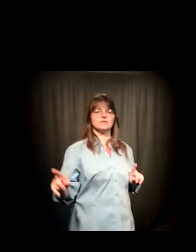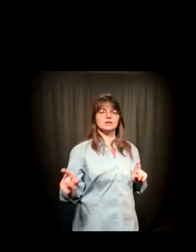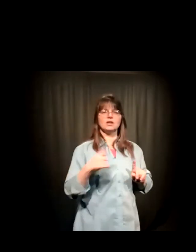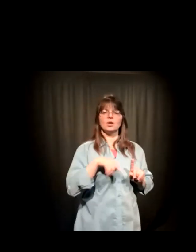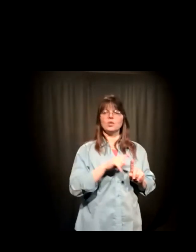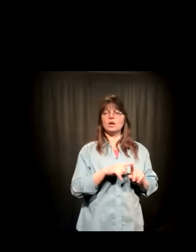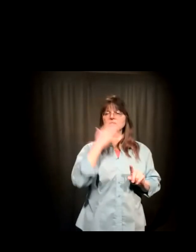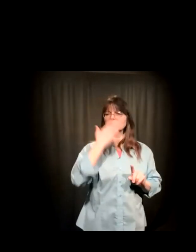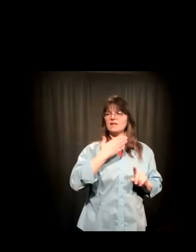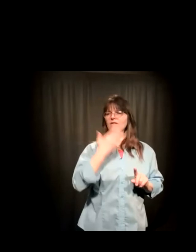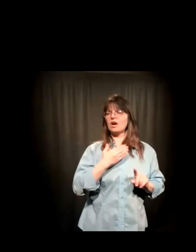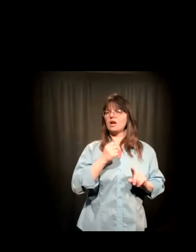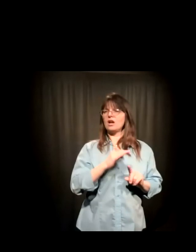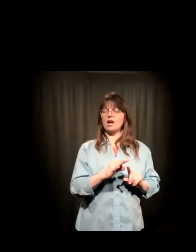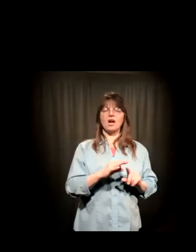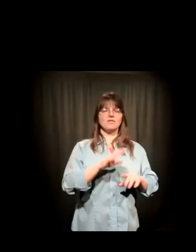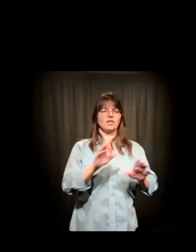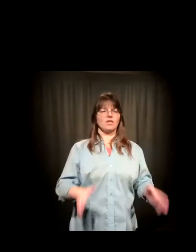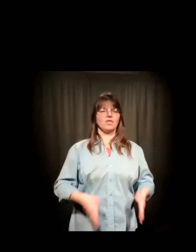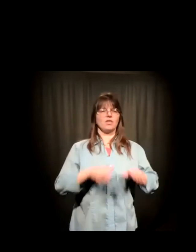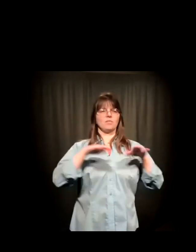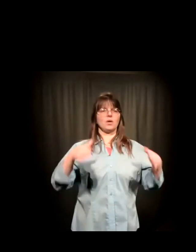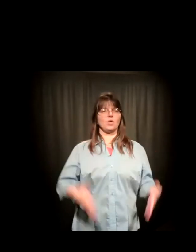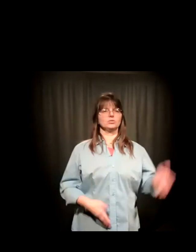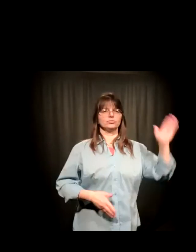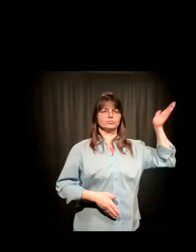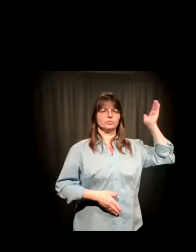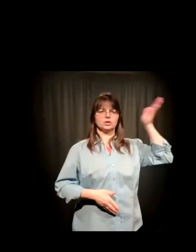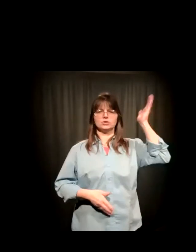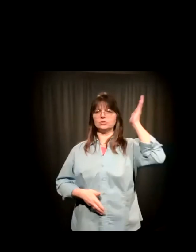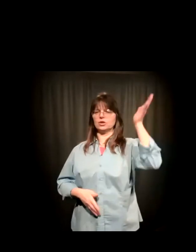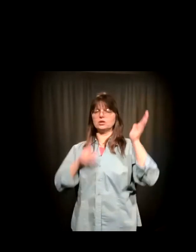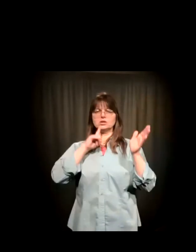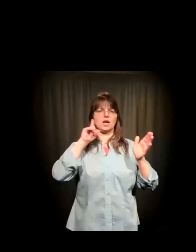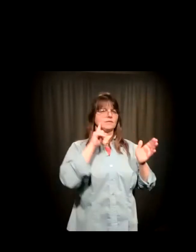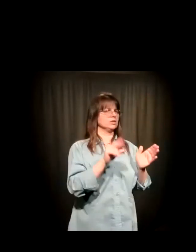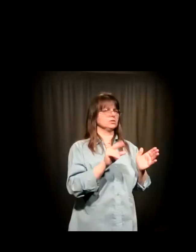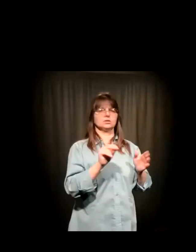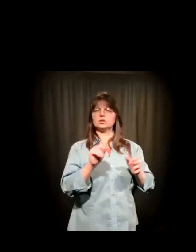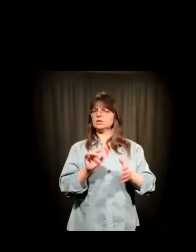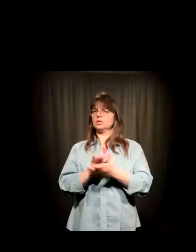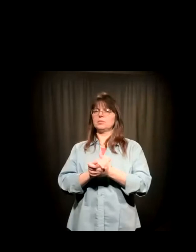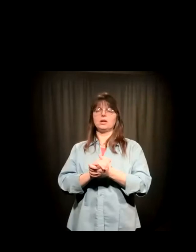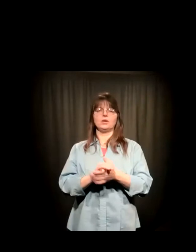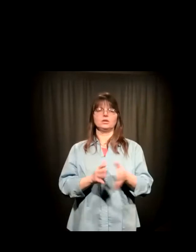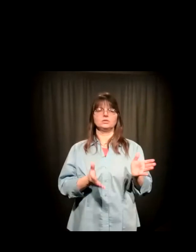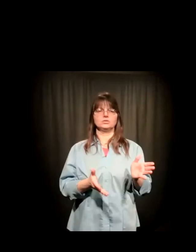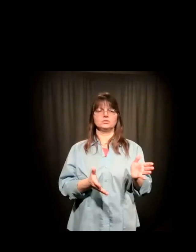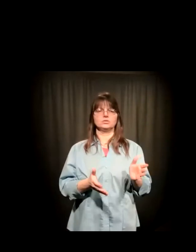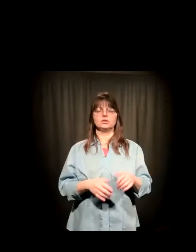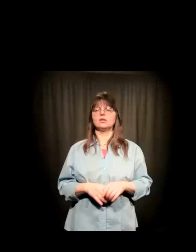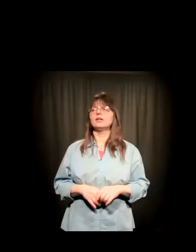And how different they both were now from what it was in the beginning, when he traveled to Nantucket to deliver her a letter.